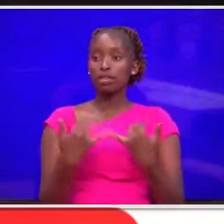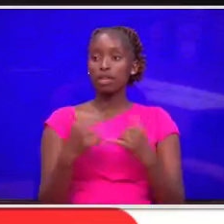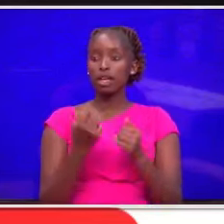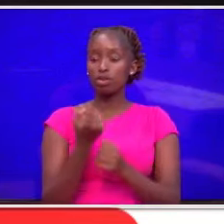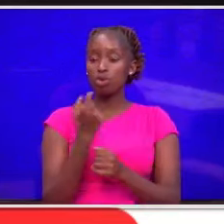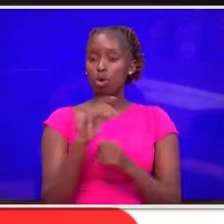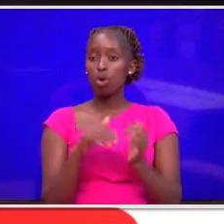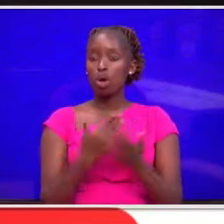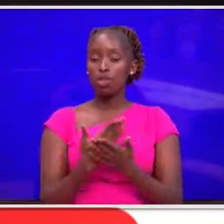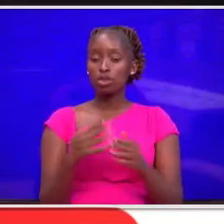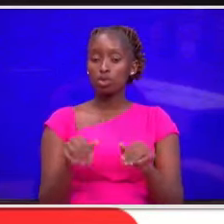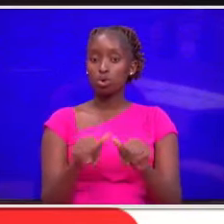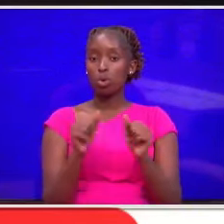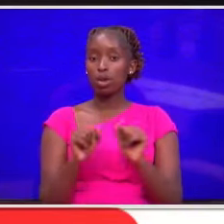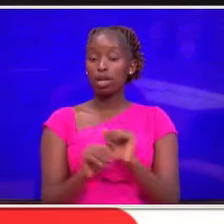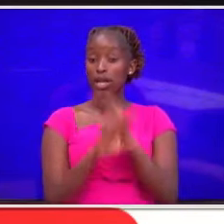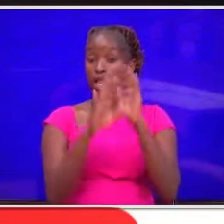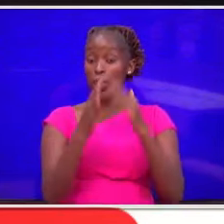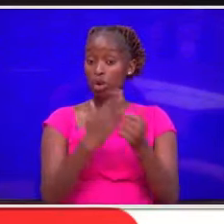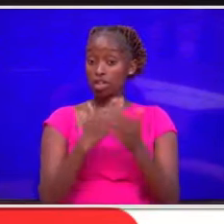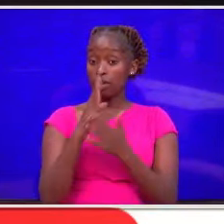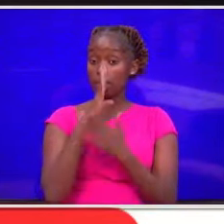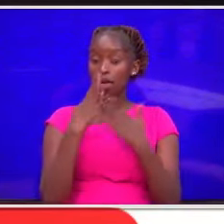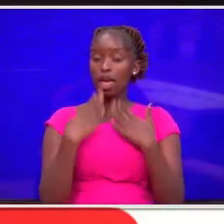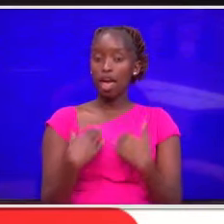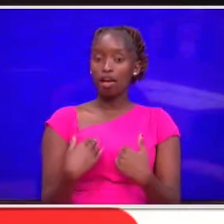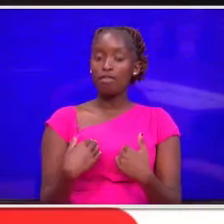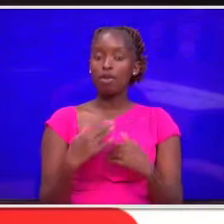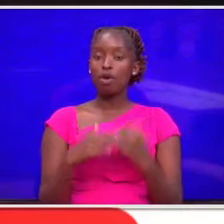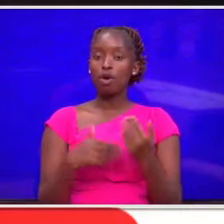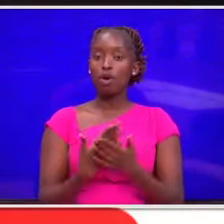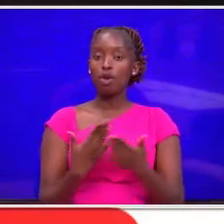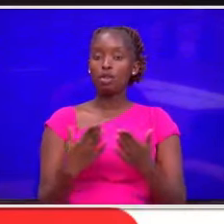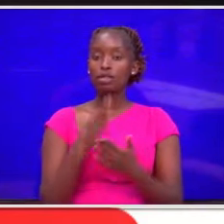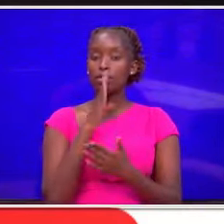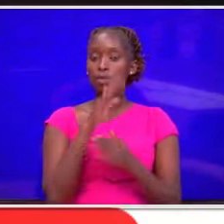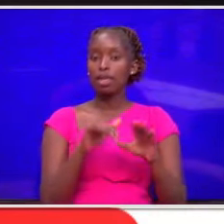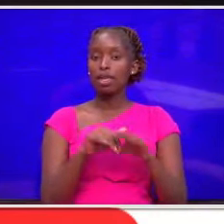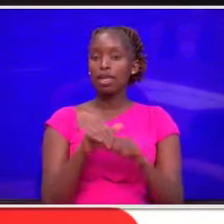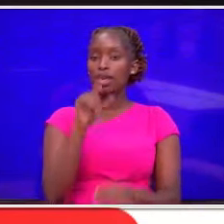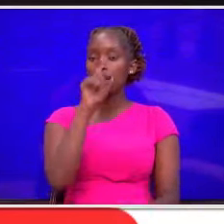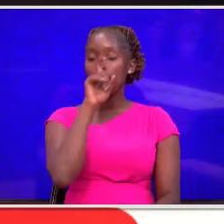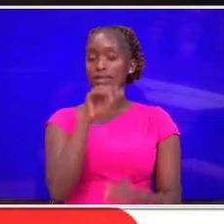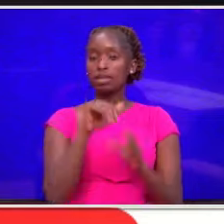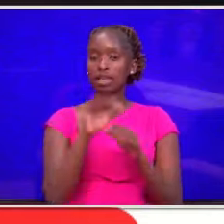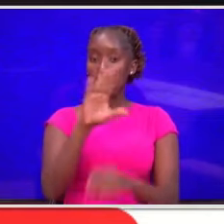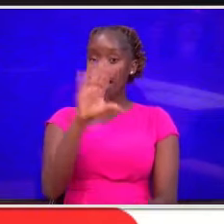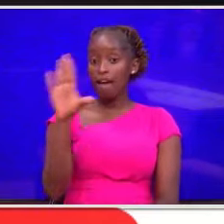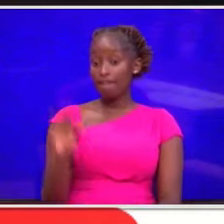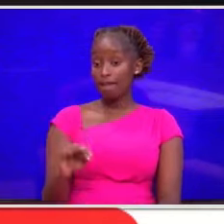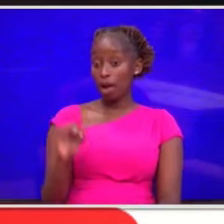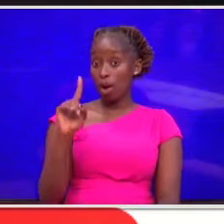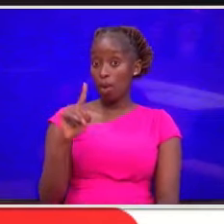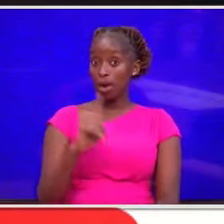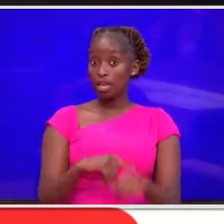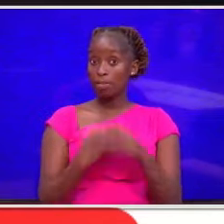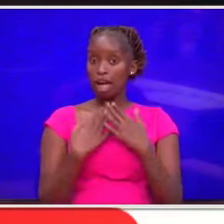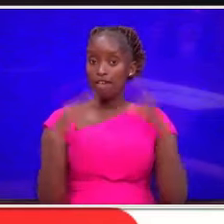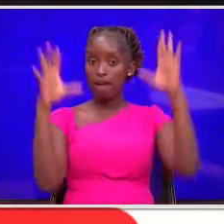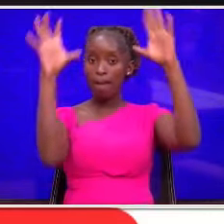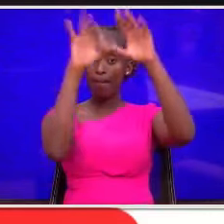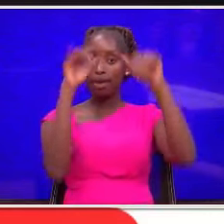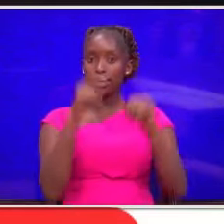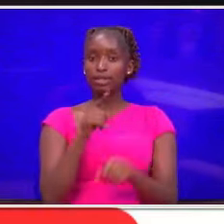people listening in what could be one of the most listened to X spaces in Africa. At one point, the president as